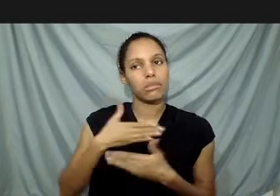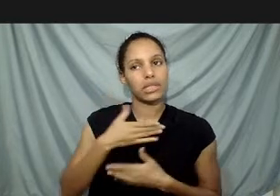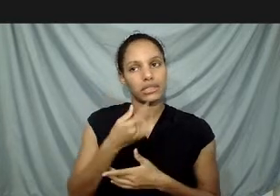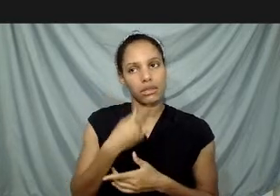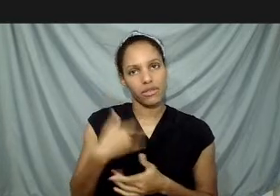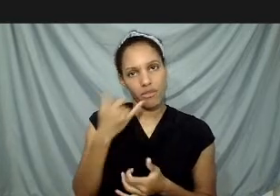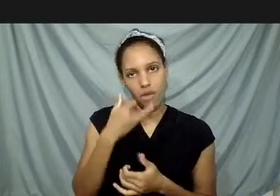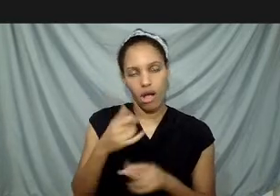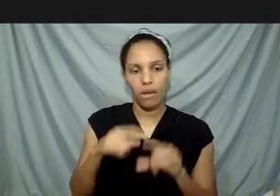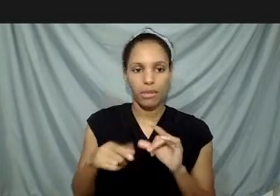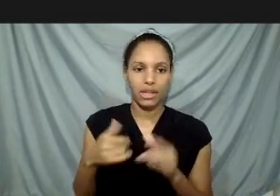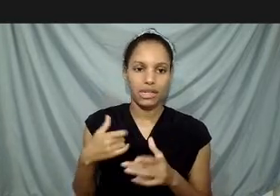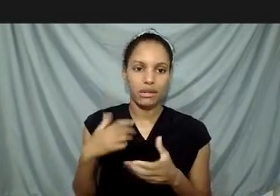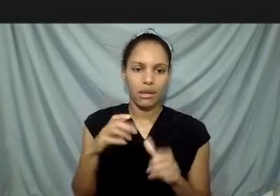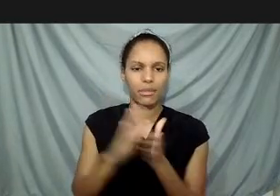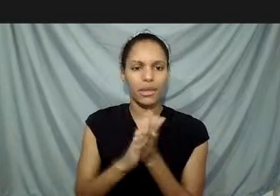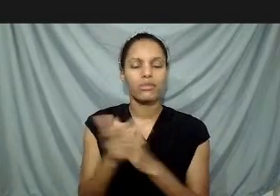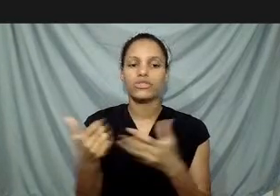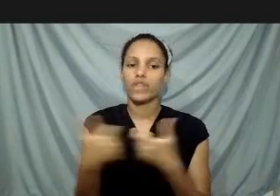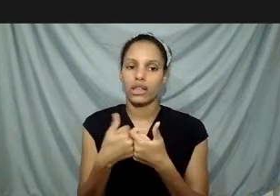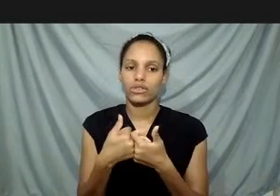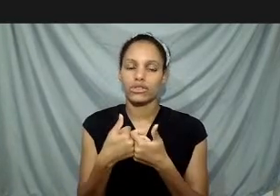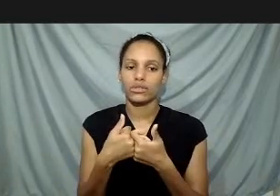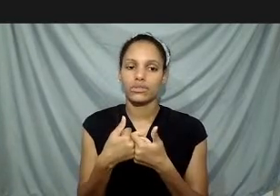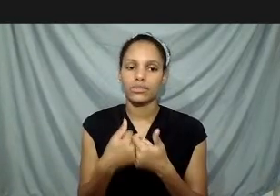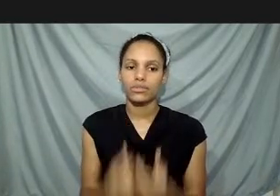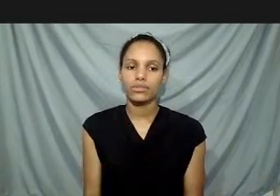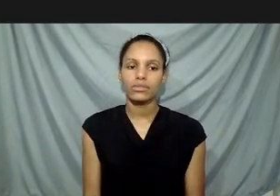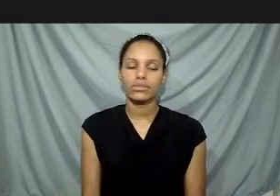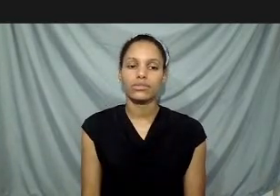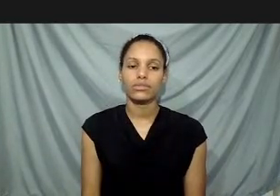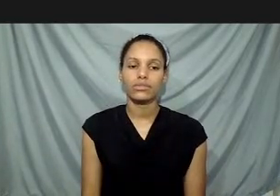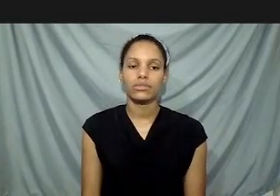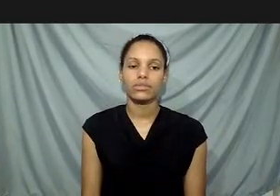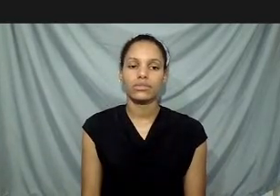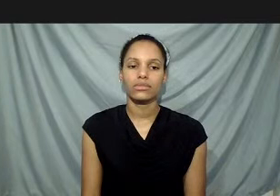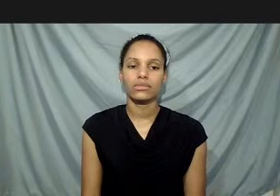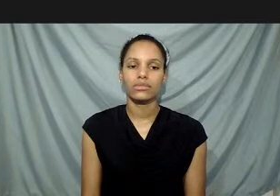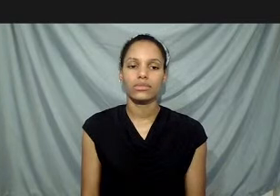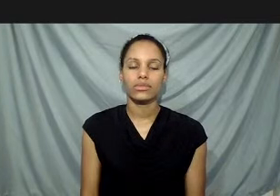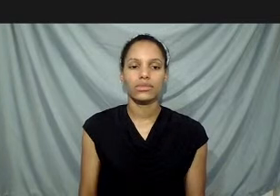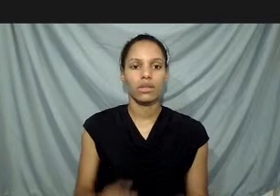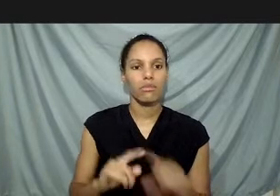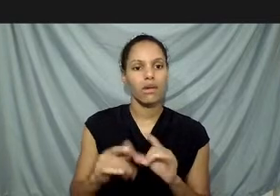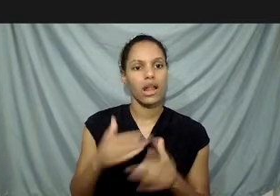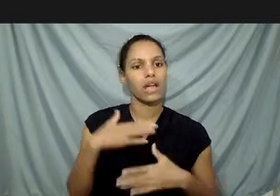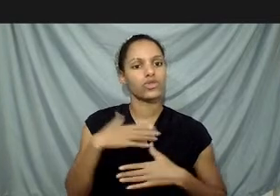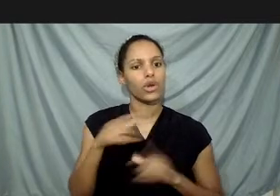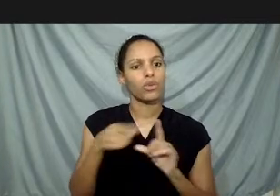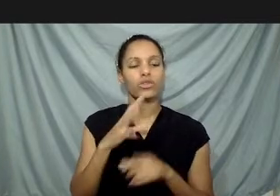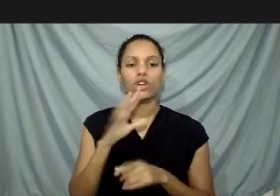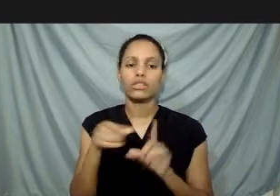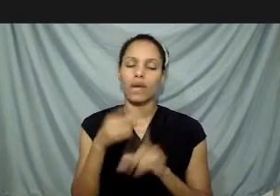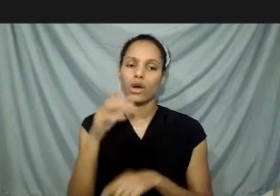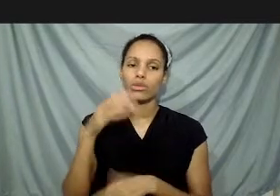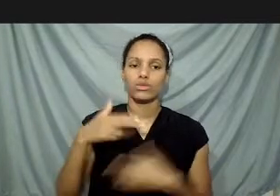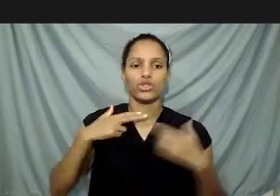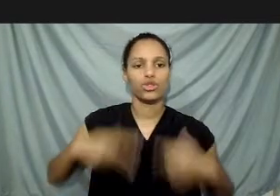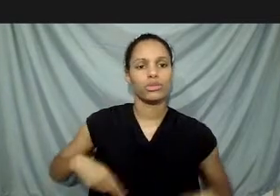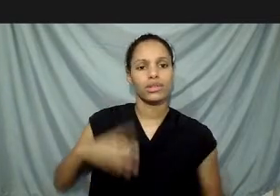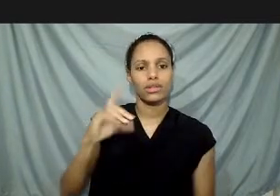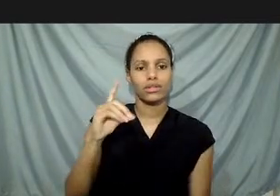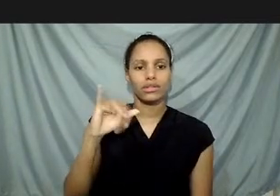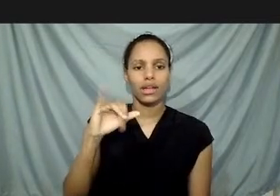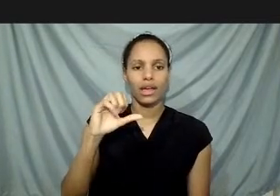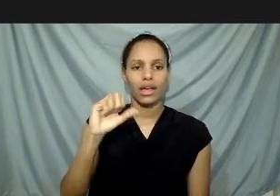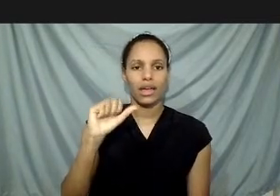and this gets challenging because I like what you talk about in terms of like human diaspora. Yeah.